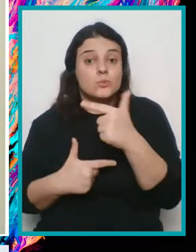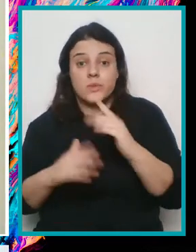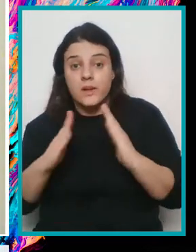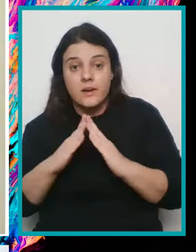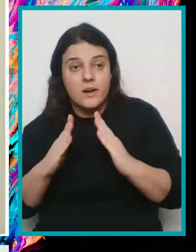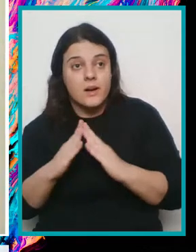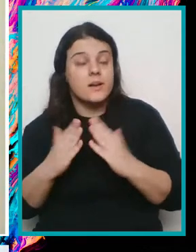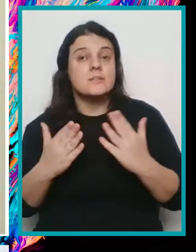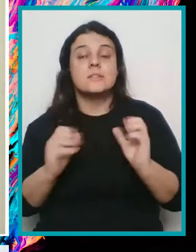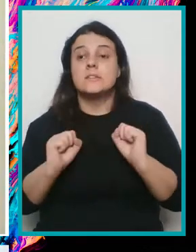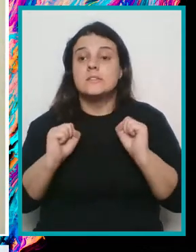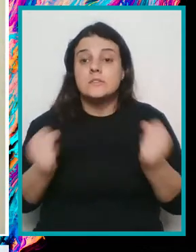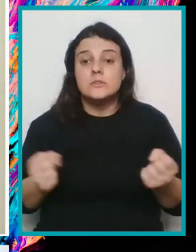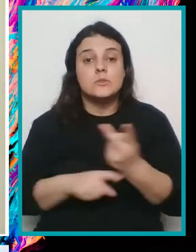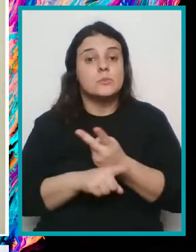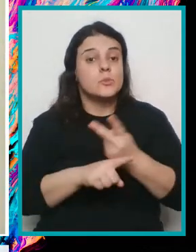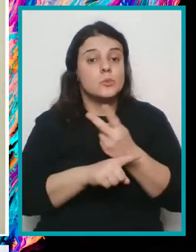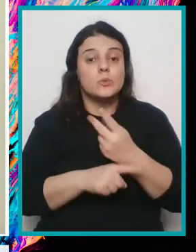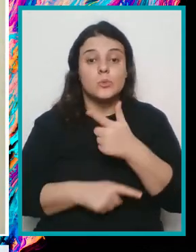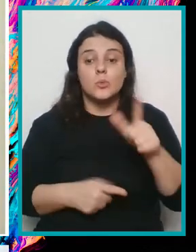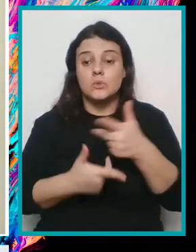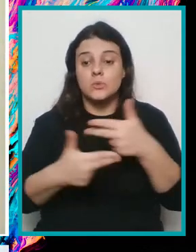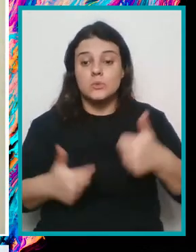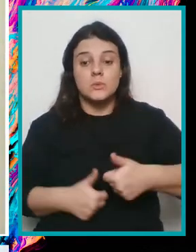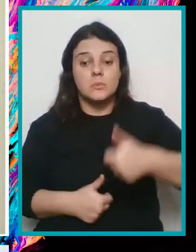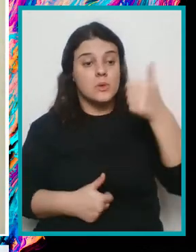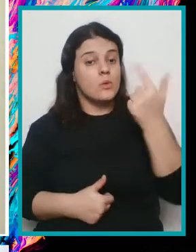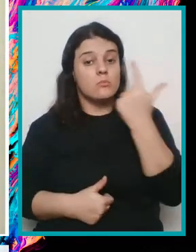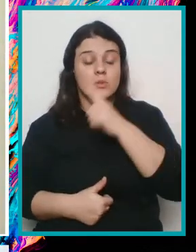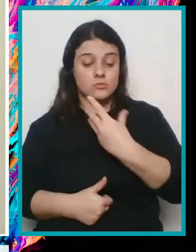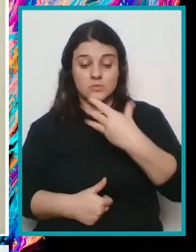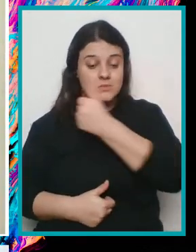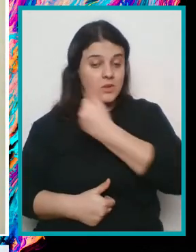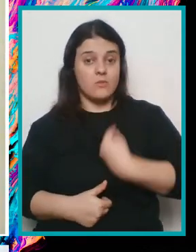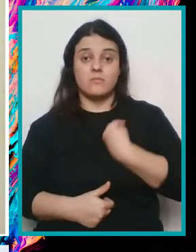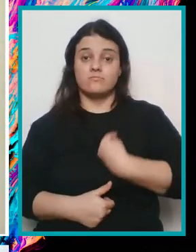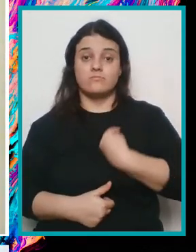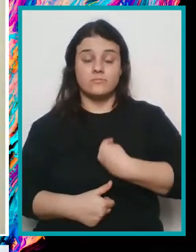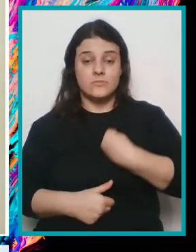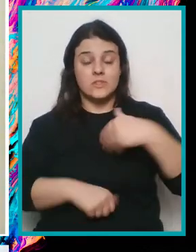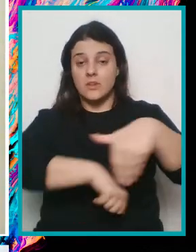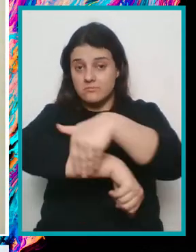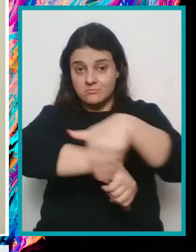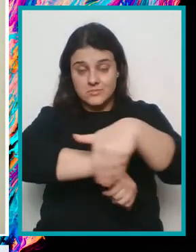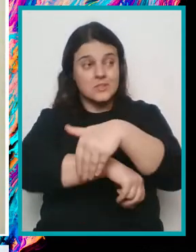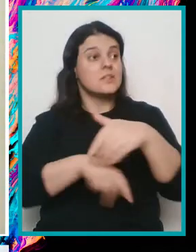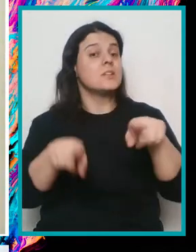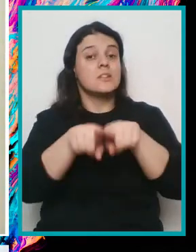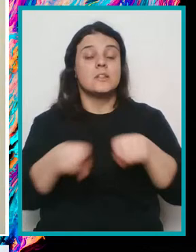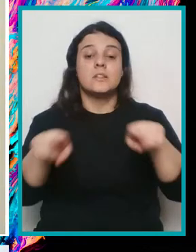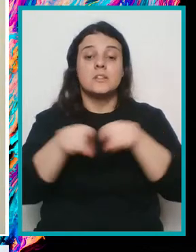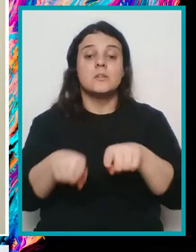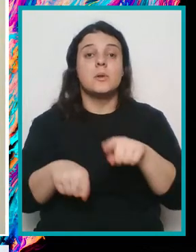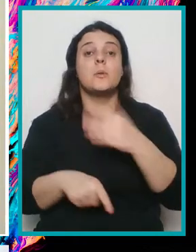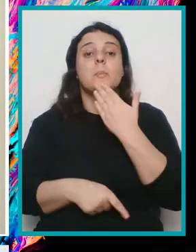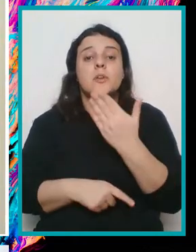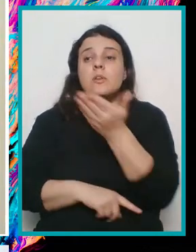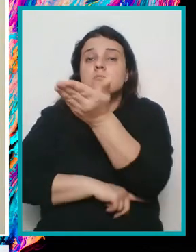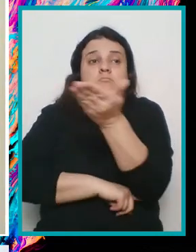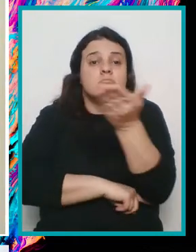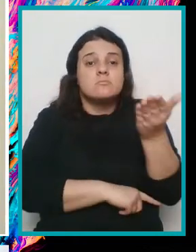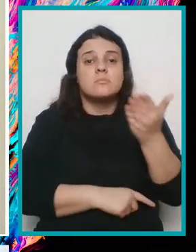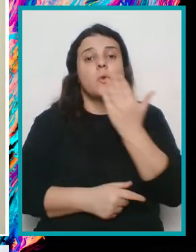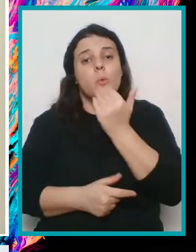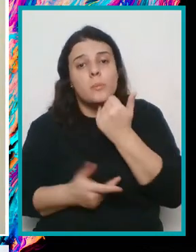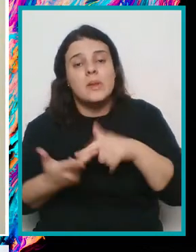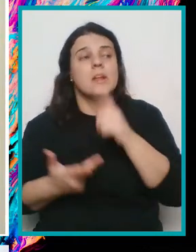change. The women in my country, they put food on the table, they put water on the table. That means they have to walk long